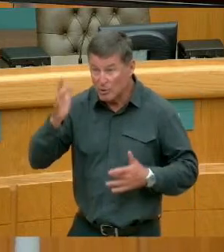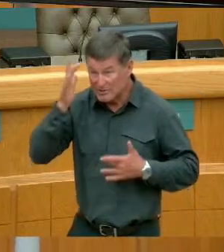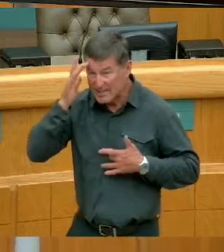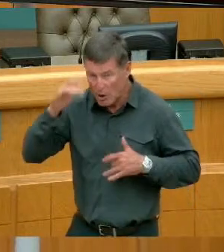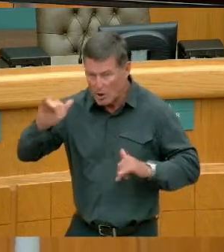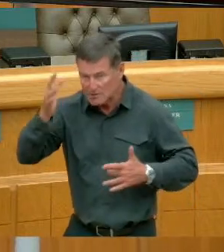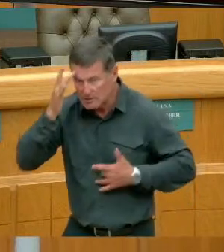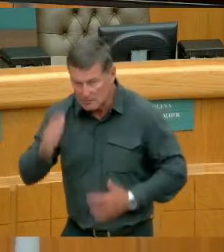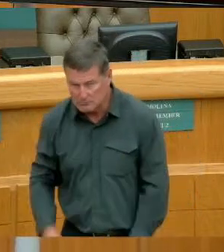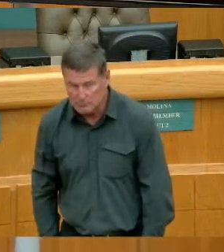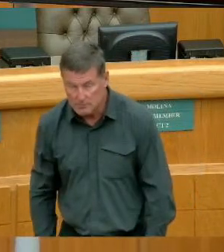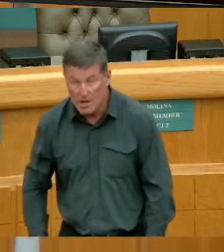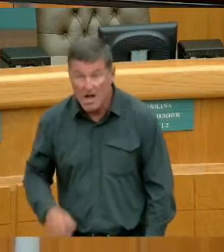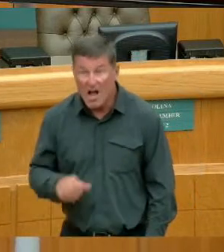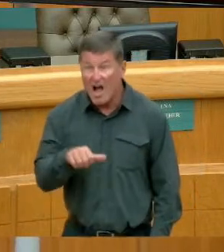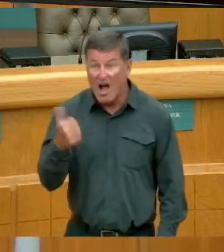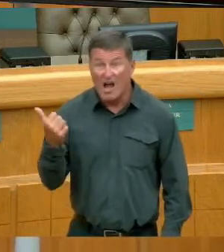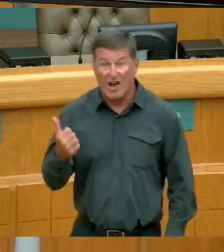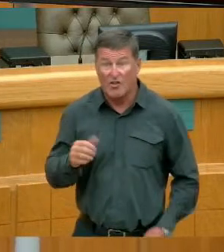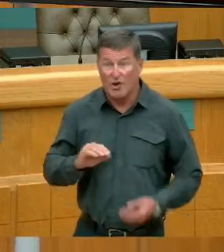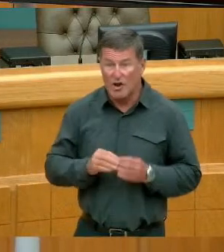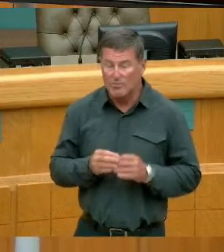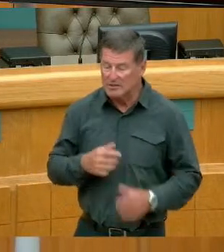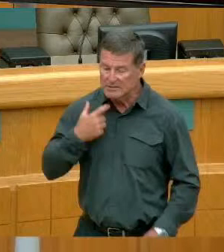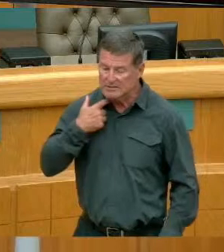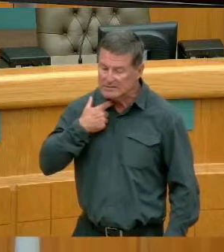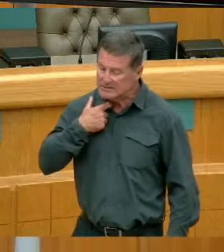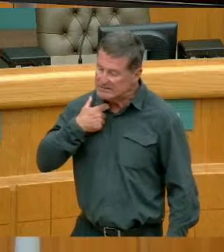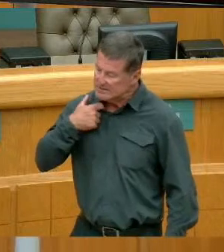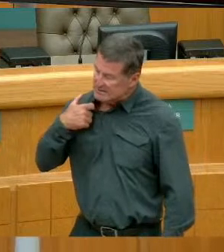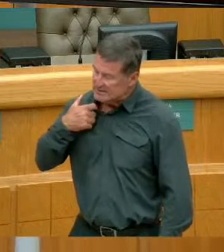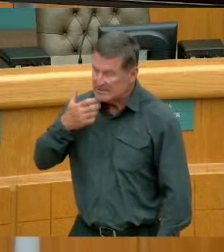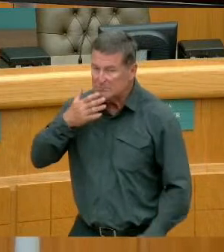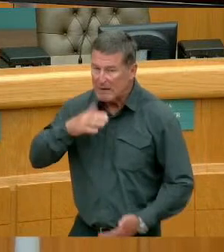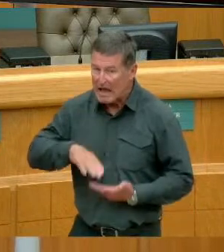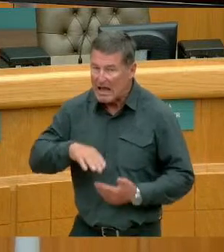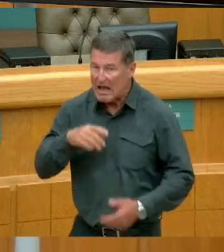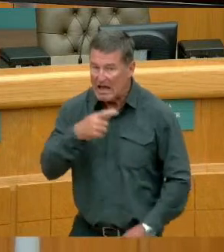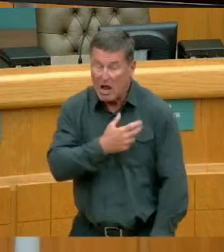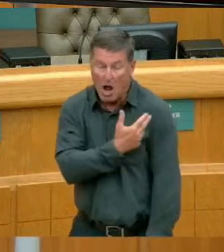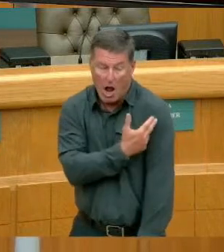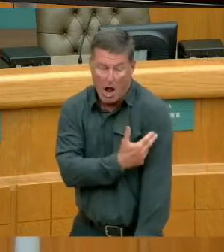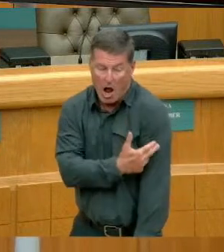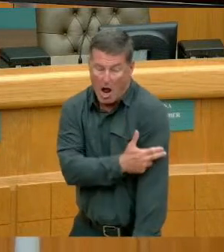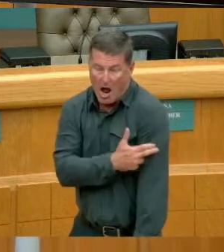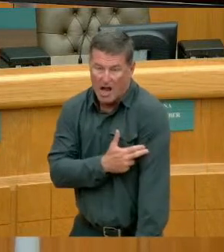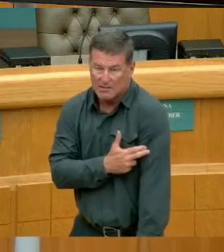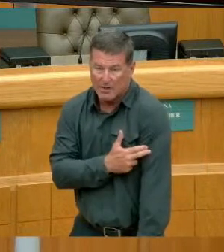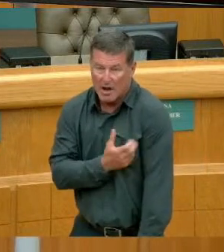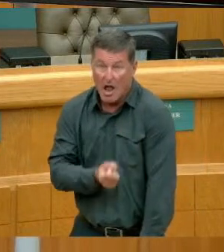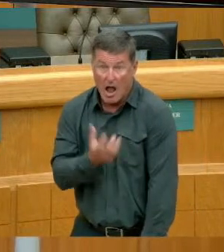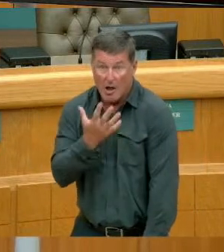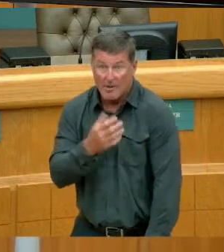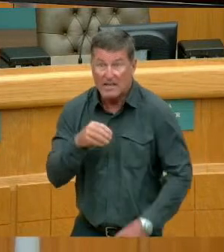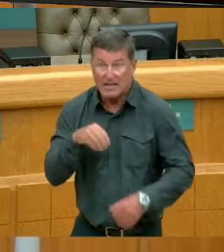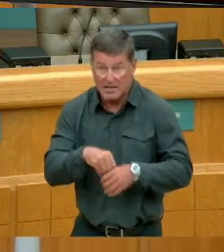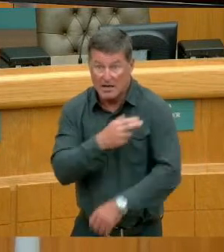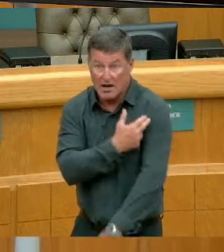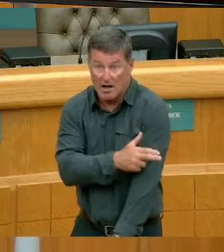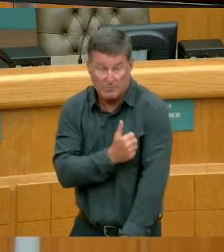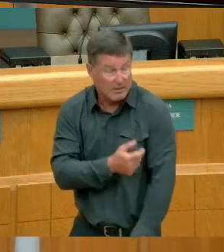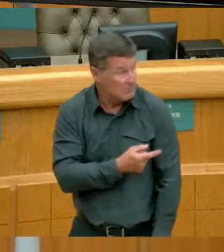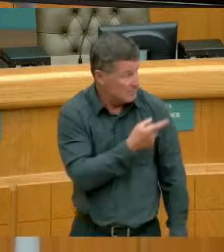Okay, another bad statistic is hospitalizations, number of hospitalized patients. That number on our next graph continues to go